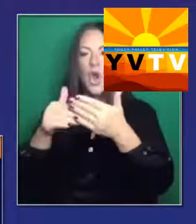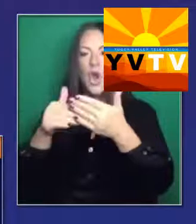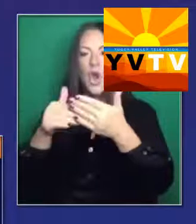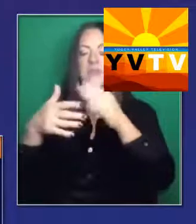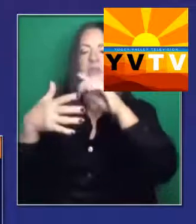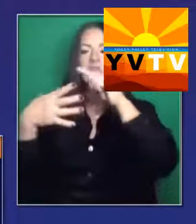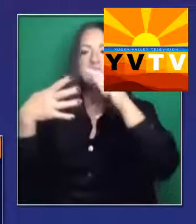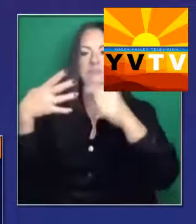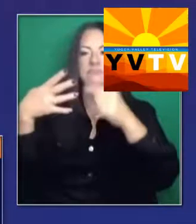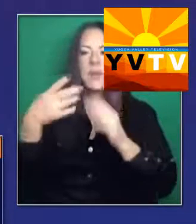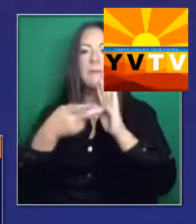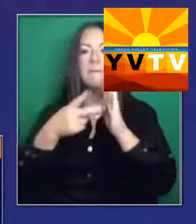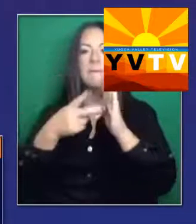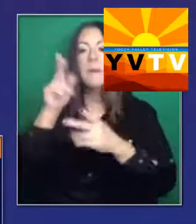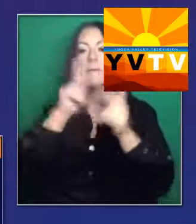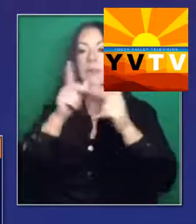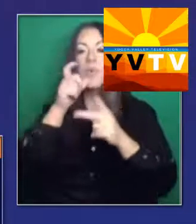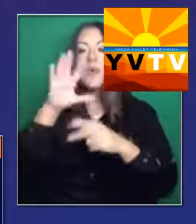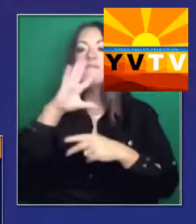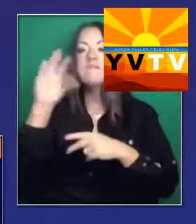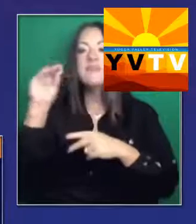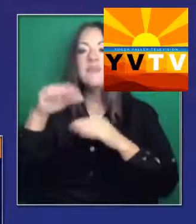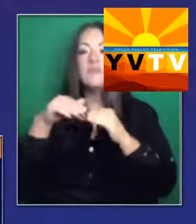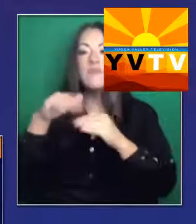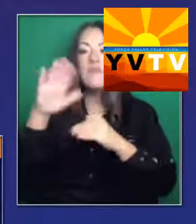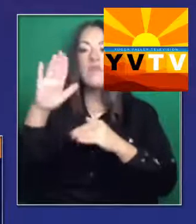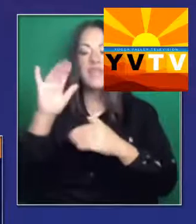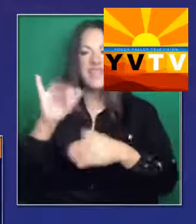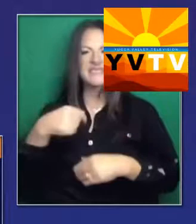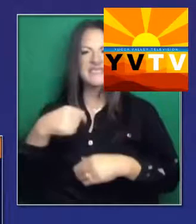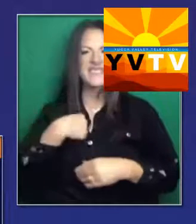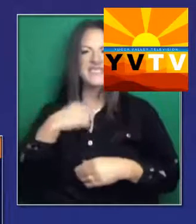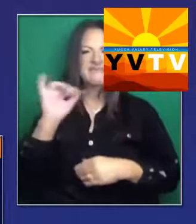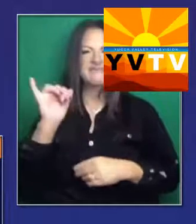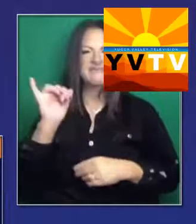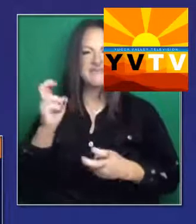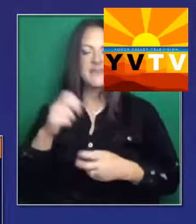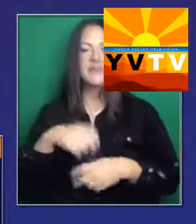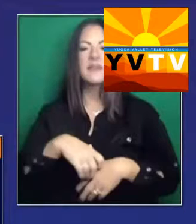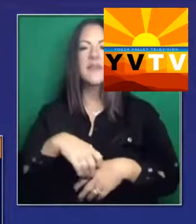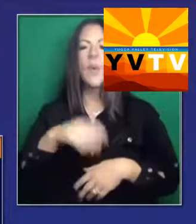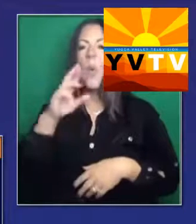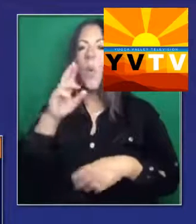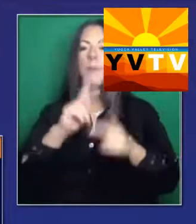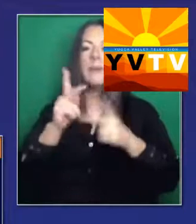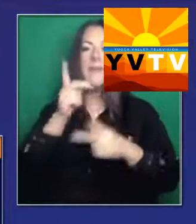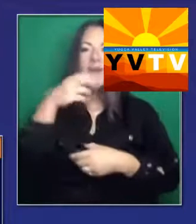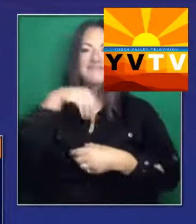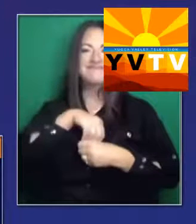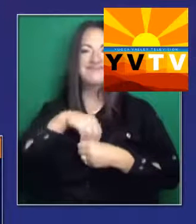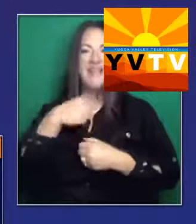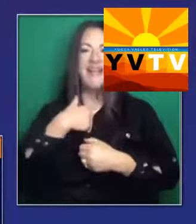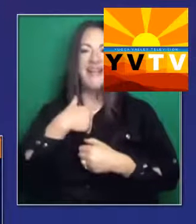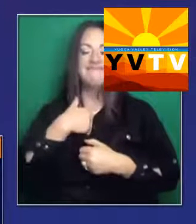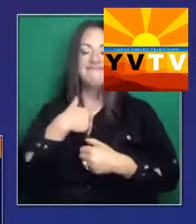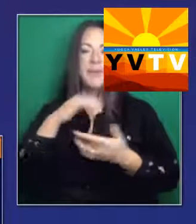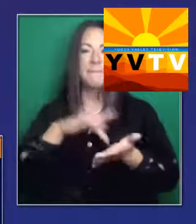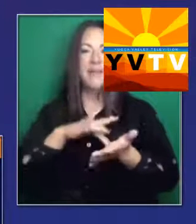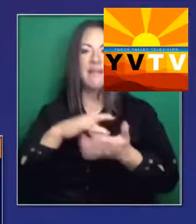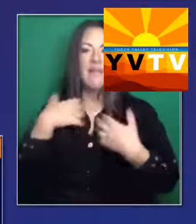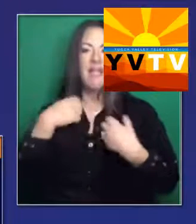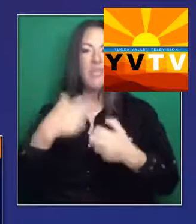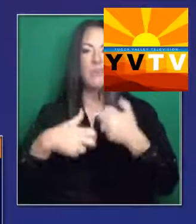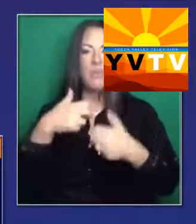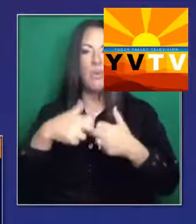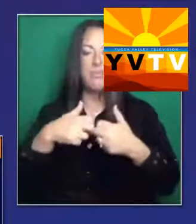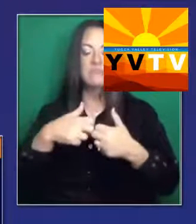And that's the phase I would likely be in. And then people with underlying medical conditions down to the age of 16. So that's the next